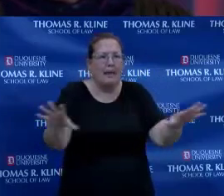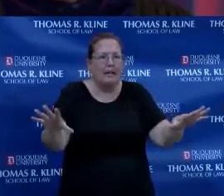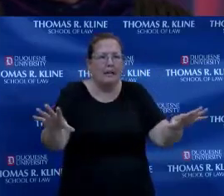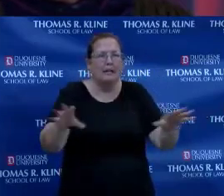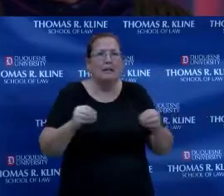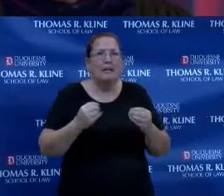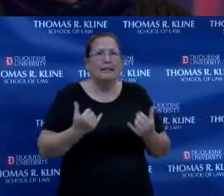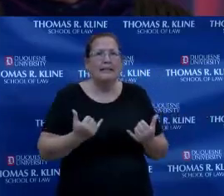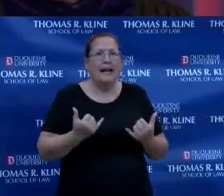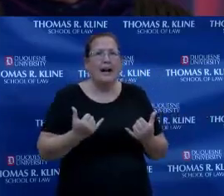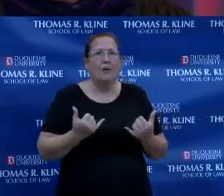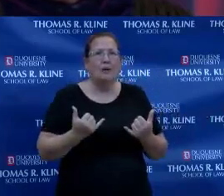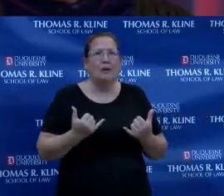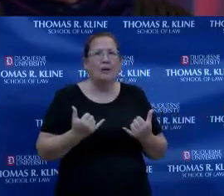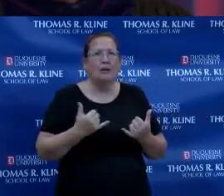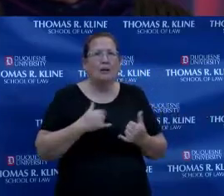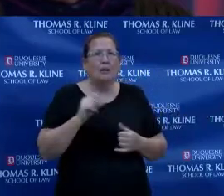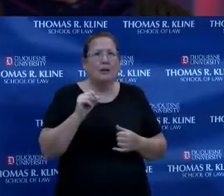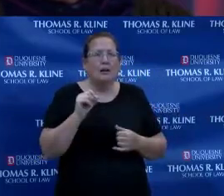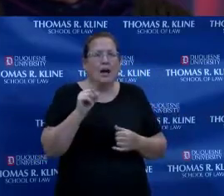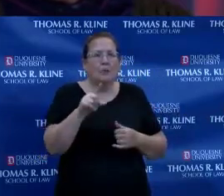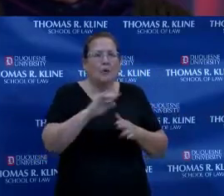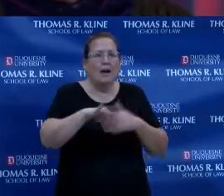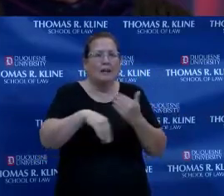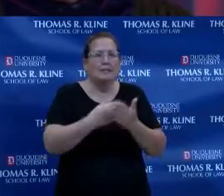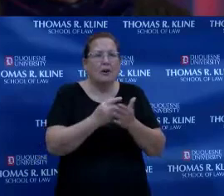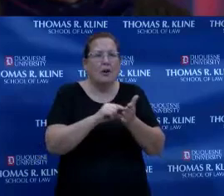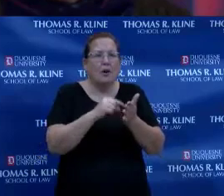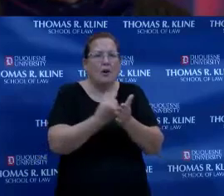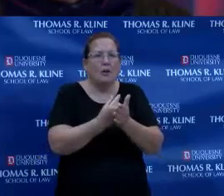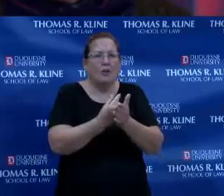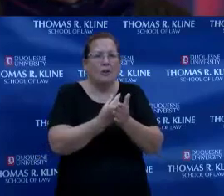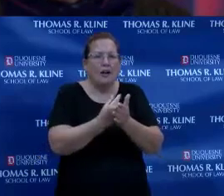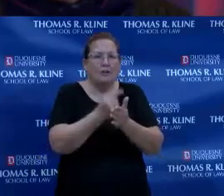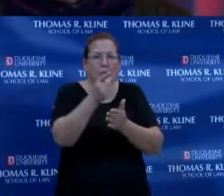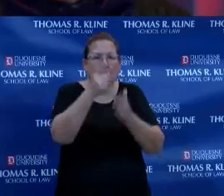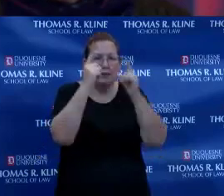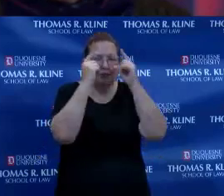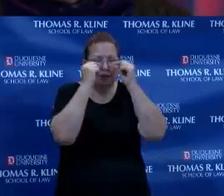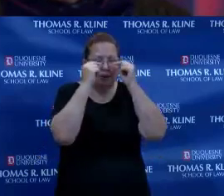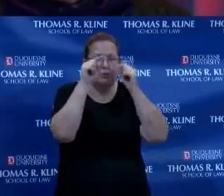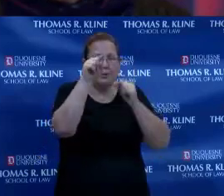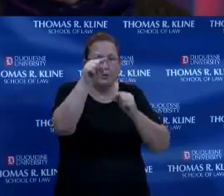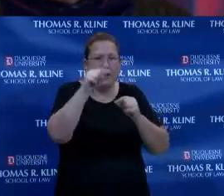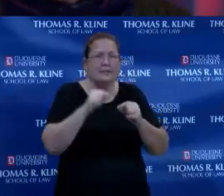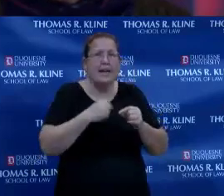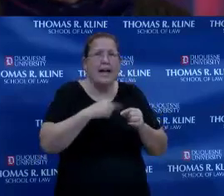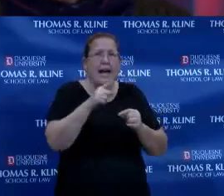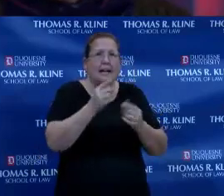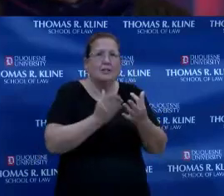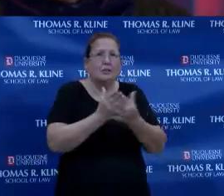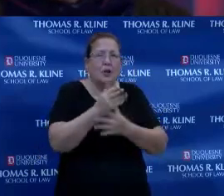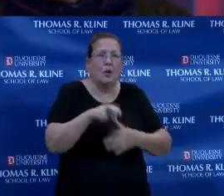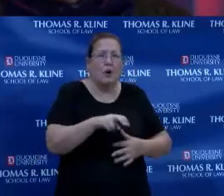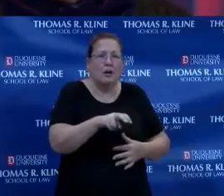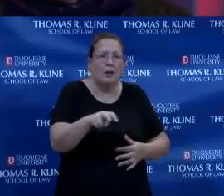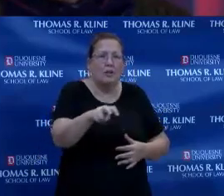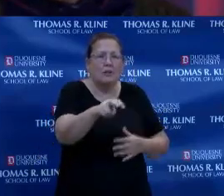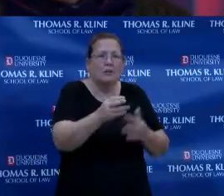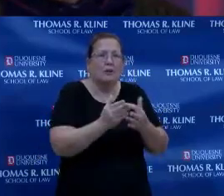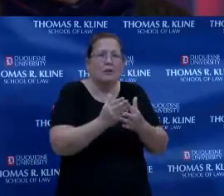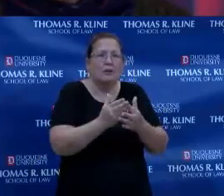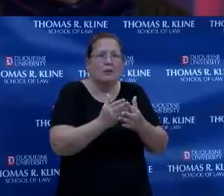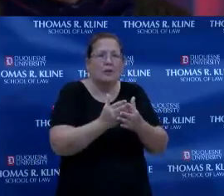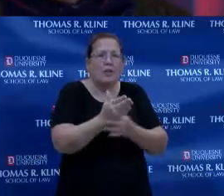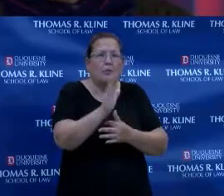Now, I will ask all the graduates to close your eyes as I take you on a journey through your law school career